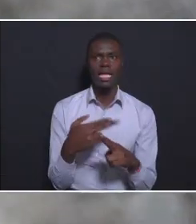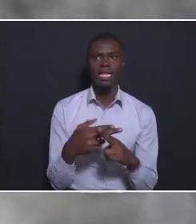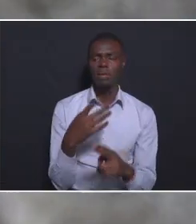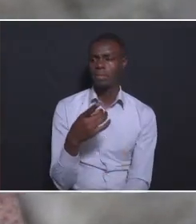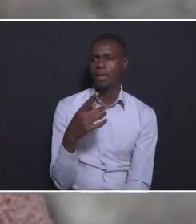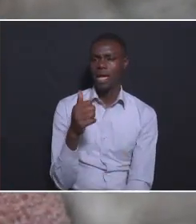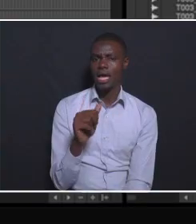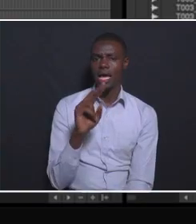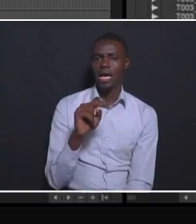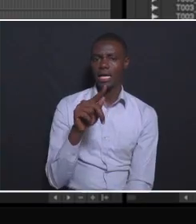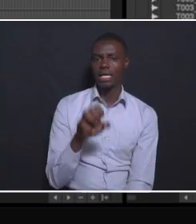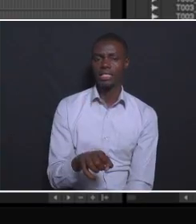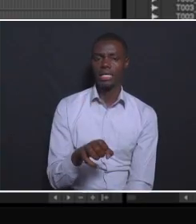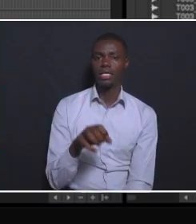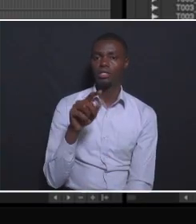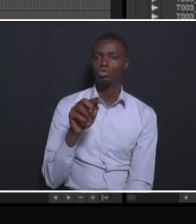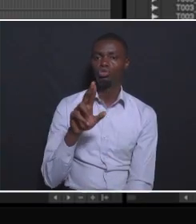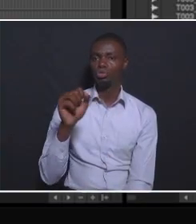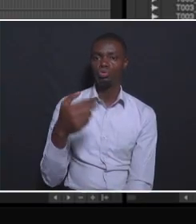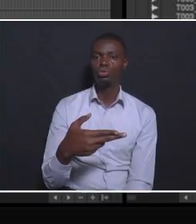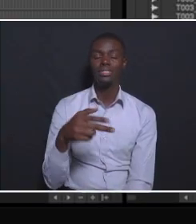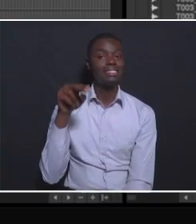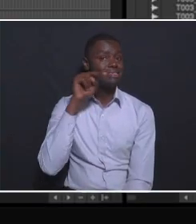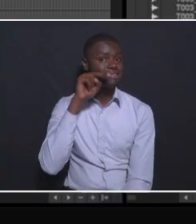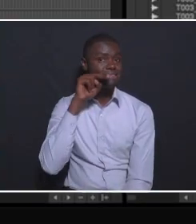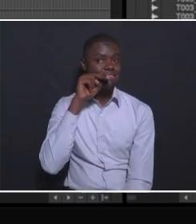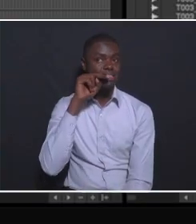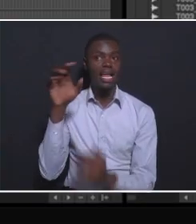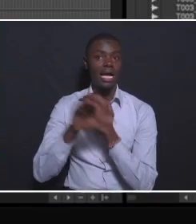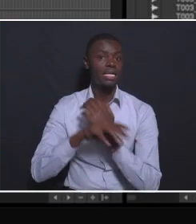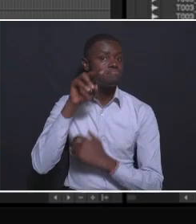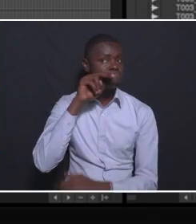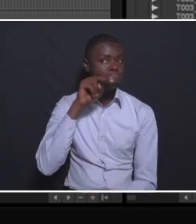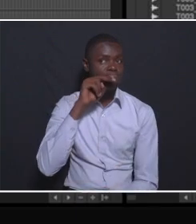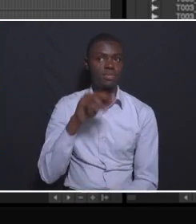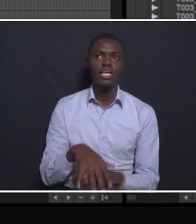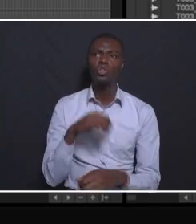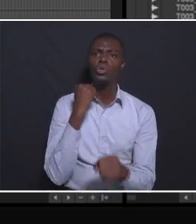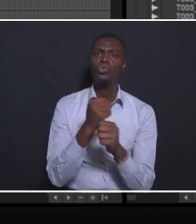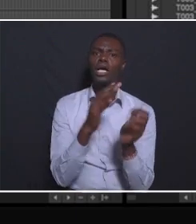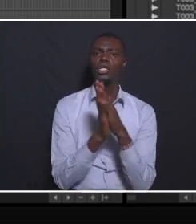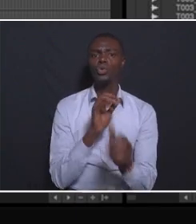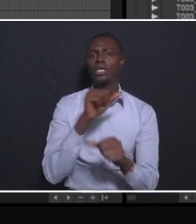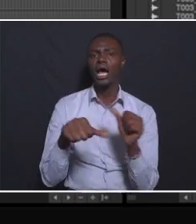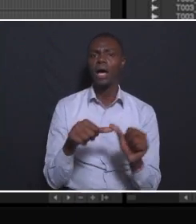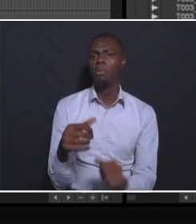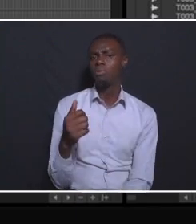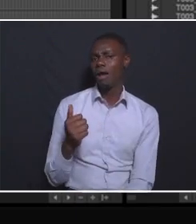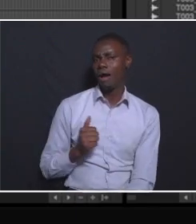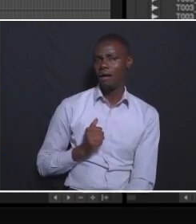Twitch. He's in Nigeria. And he was doing a story about a young little girl